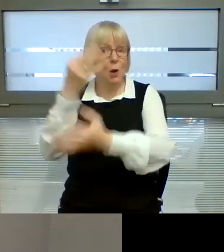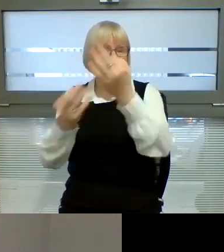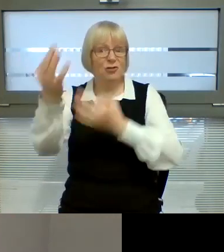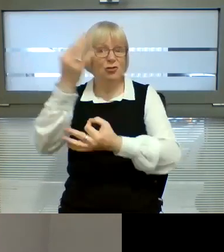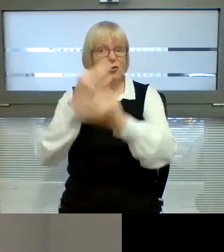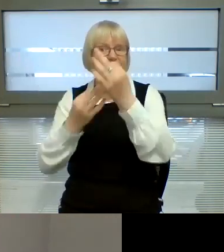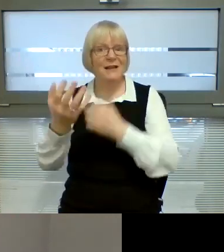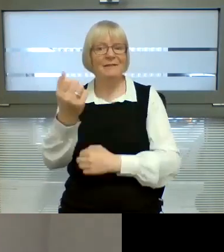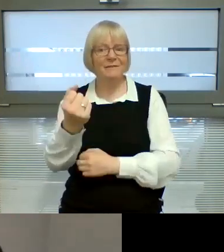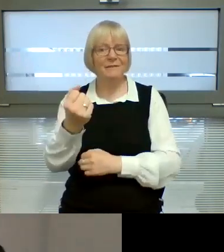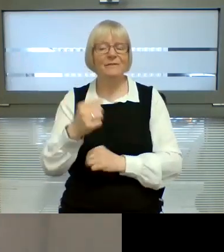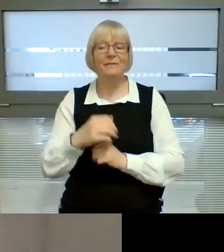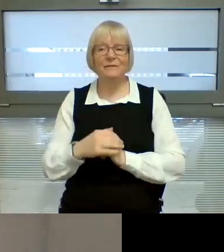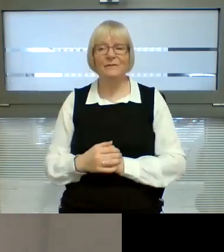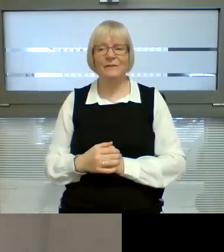at all.